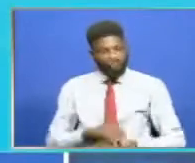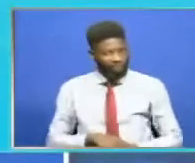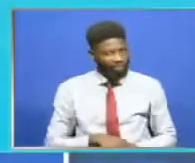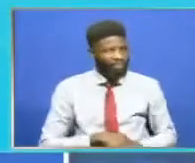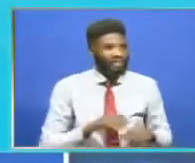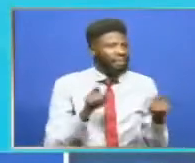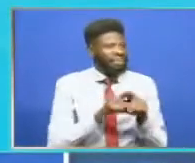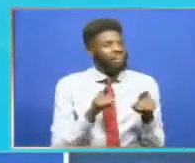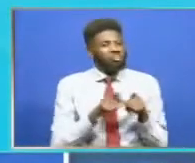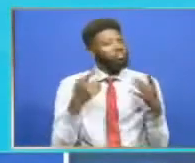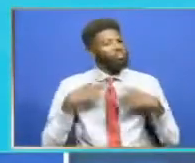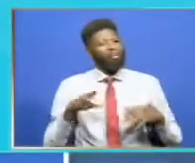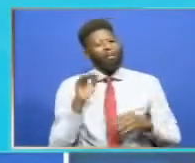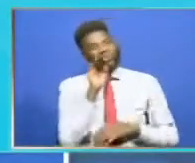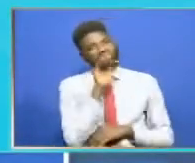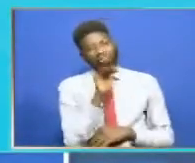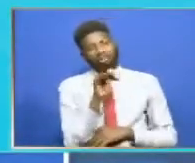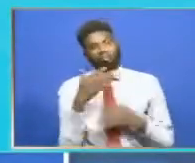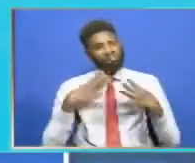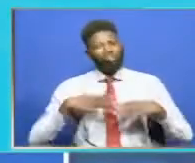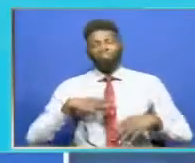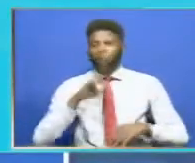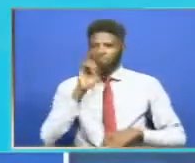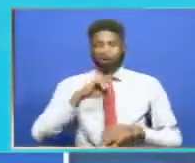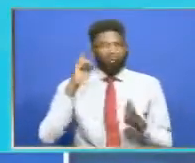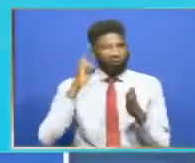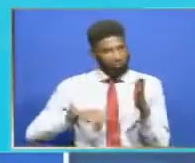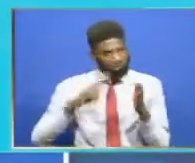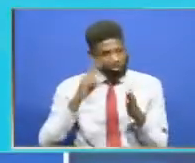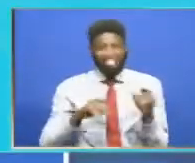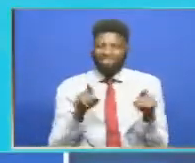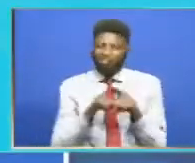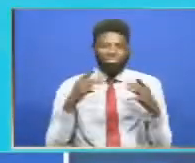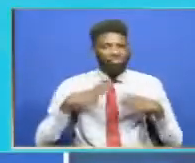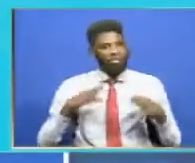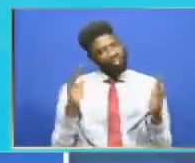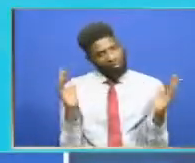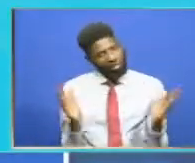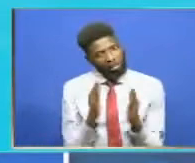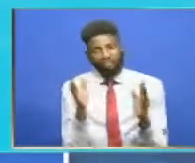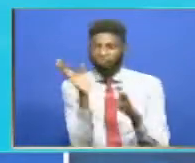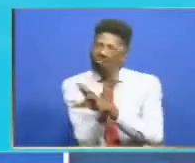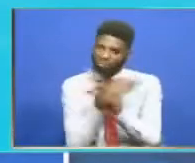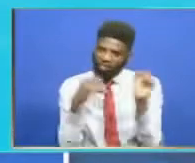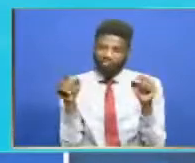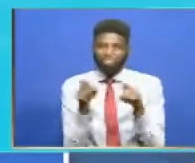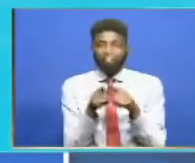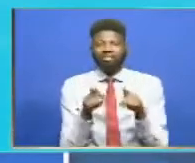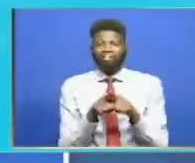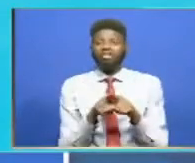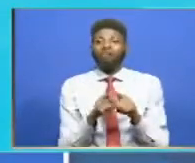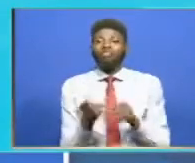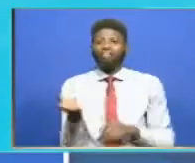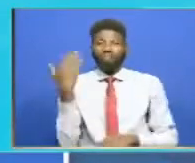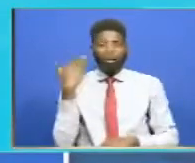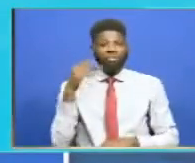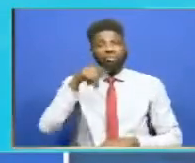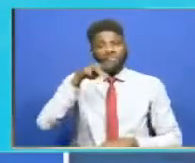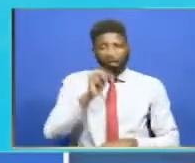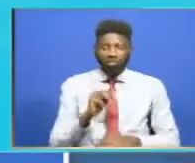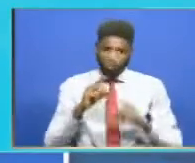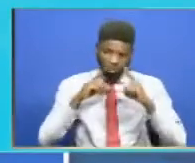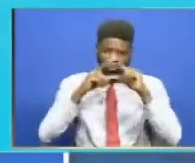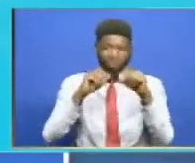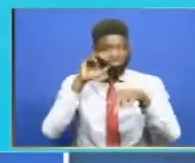that people should read. Actually, the clarion call by the president and the former premier is that get the